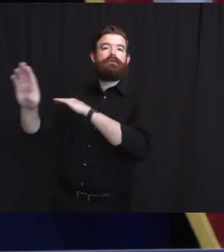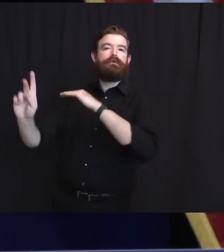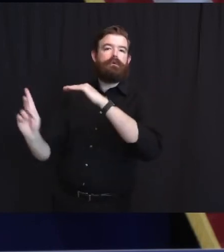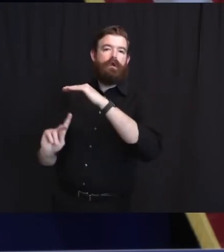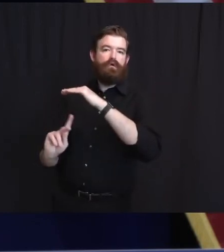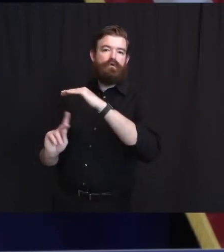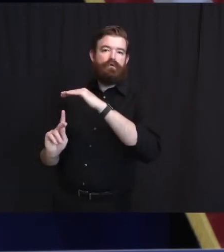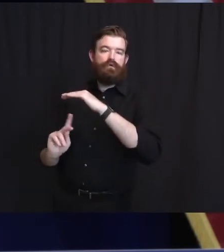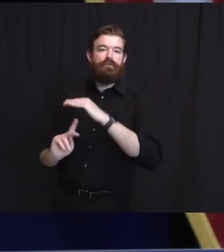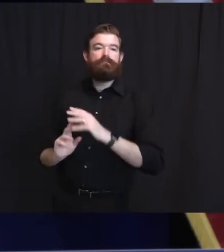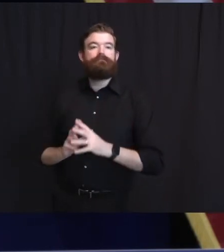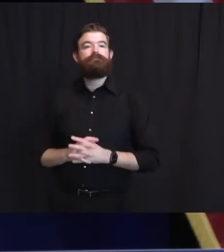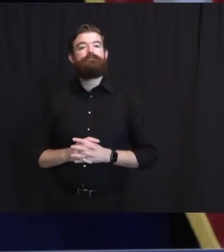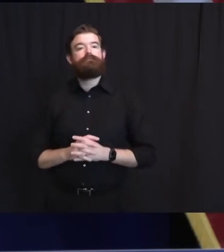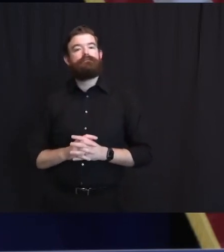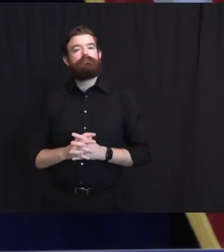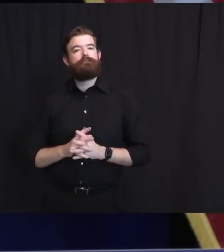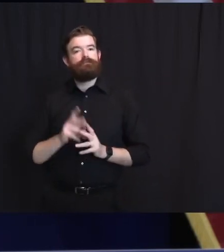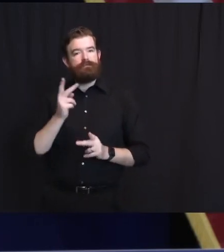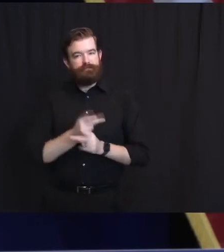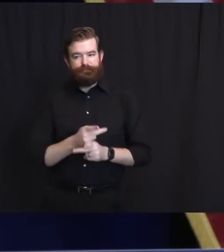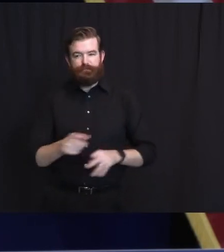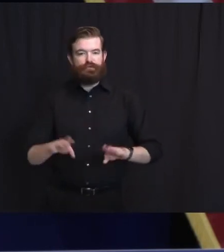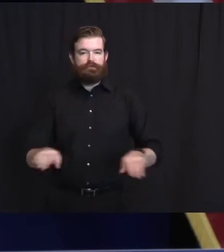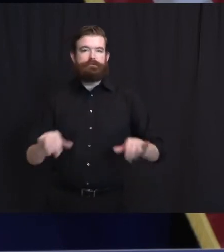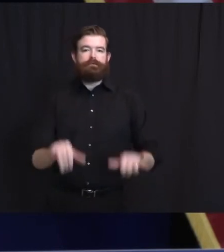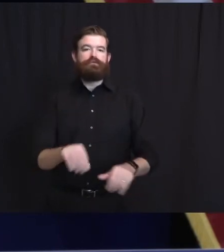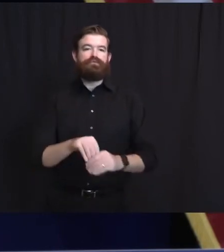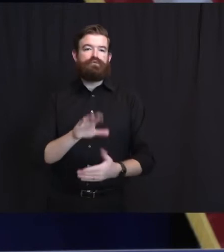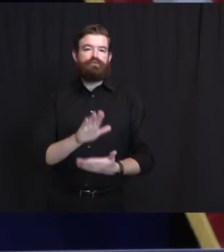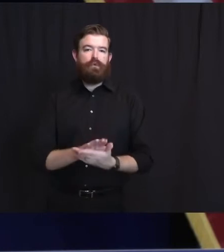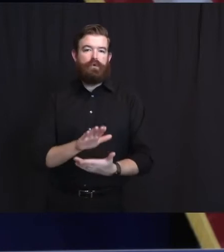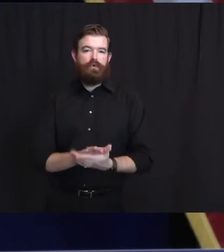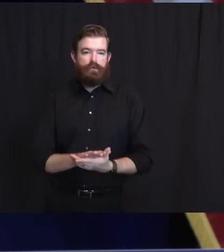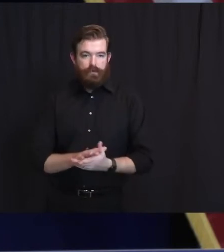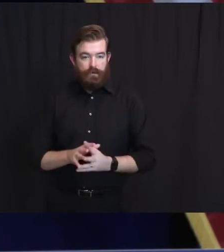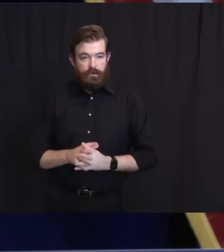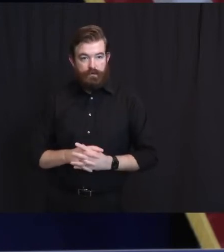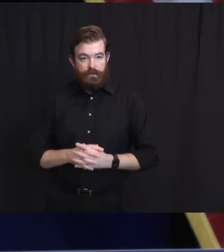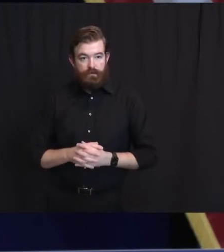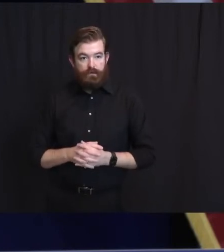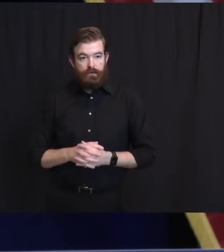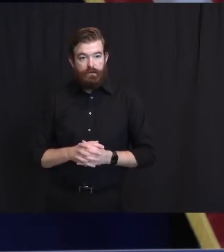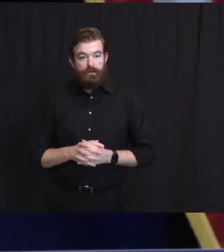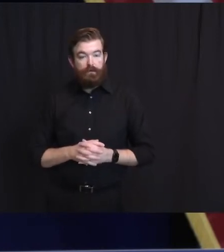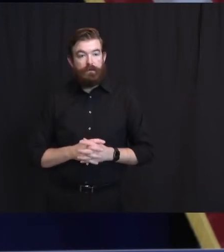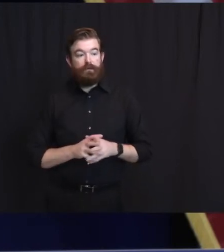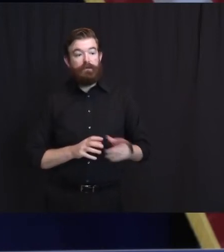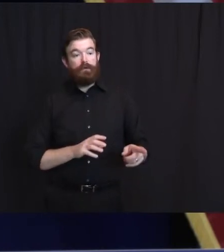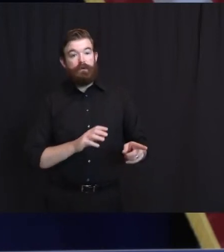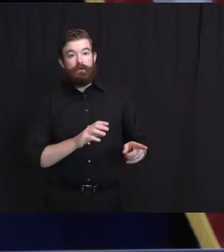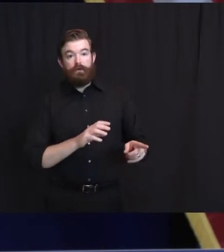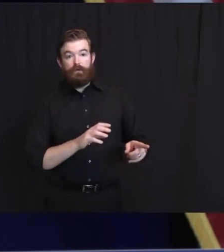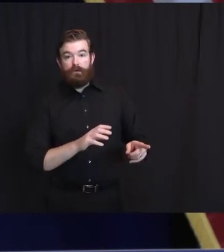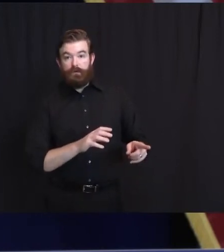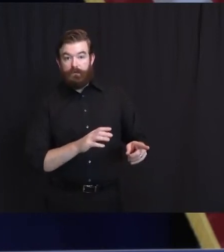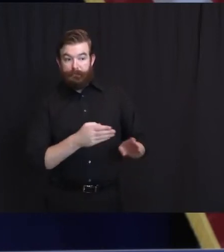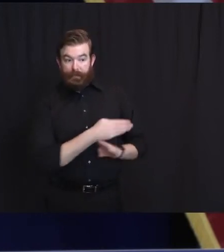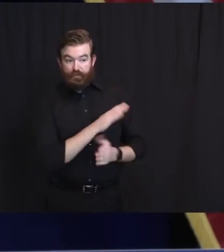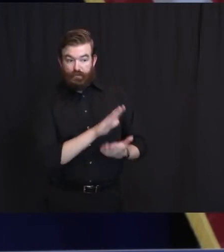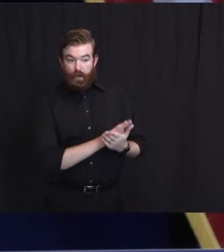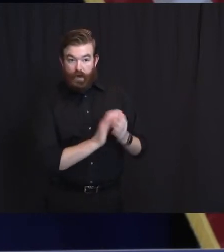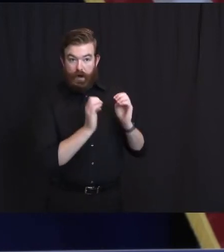grade retention. Long-term, high-quality early education can improve children's learning and development